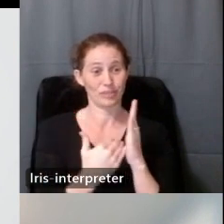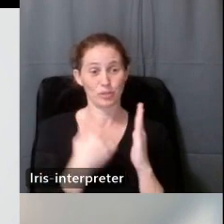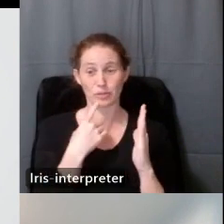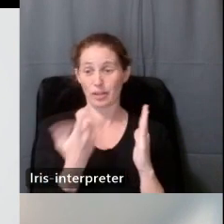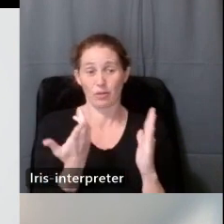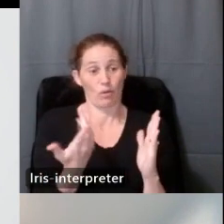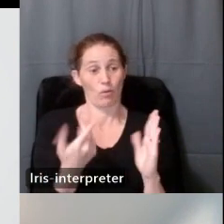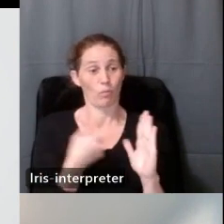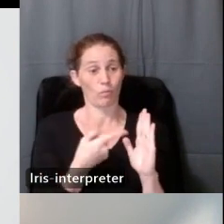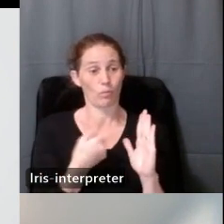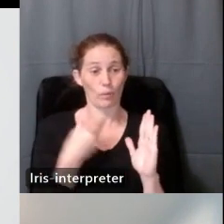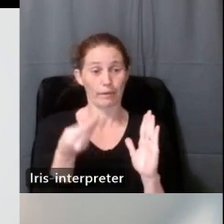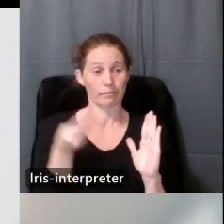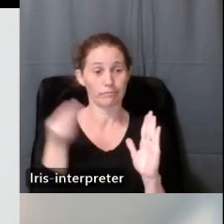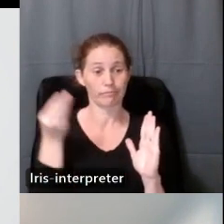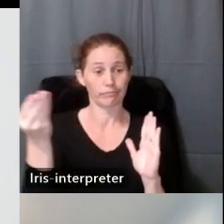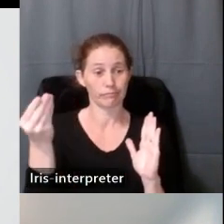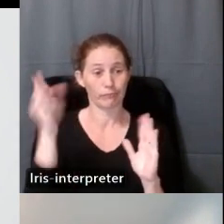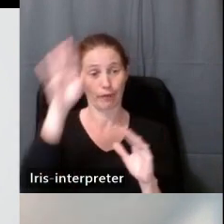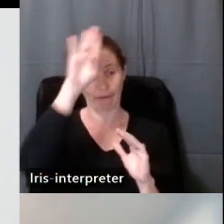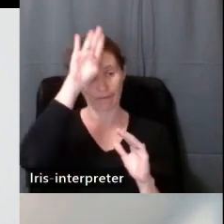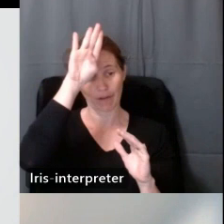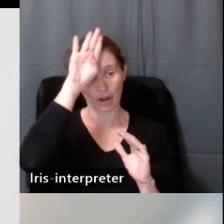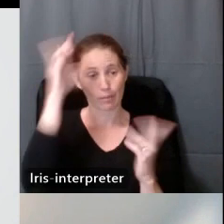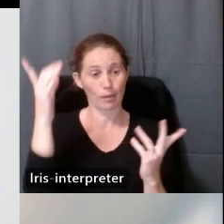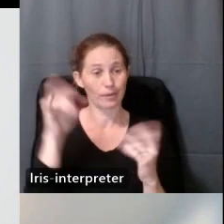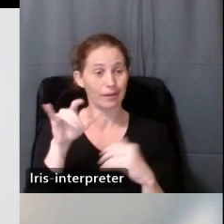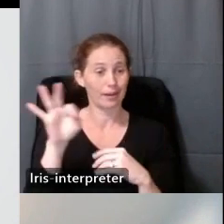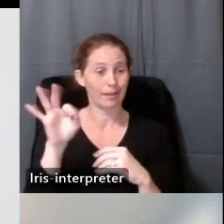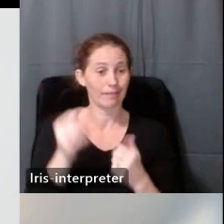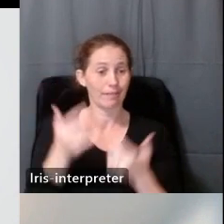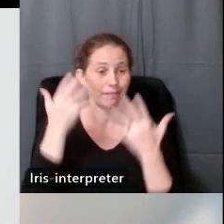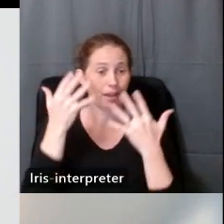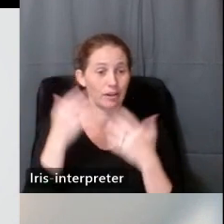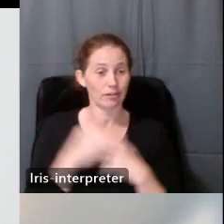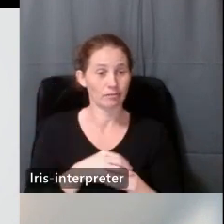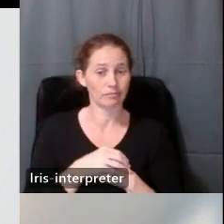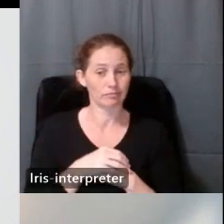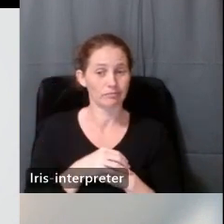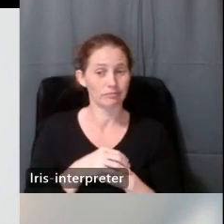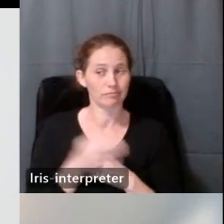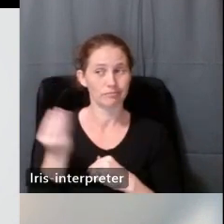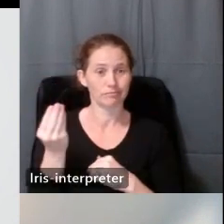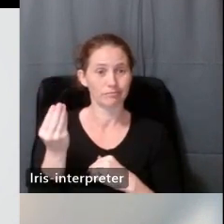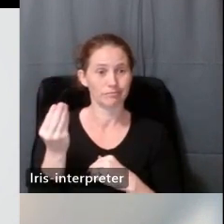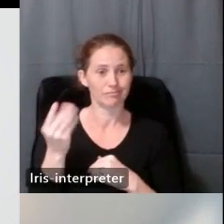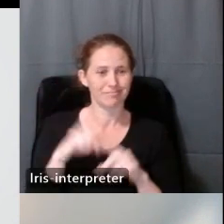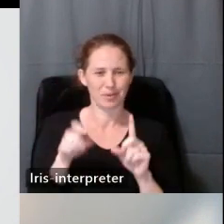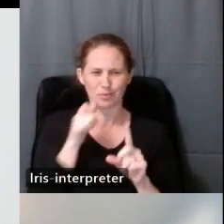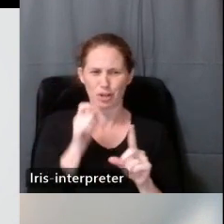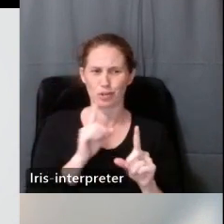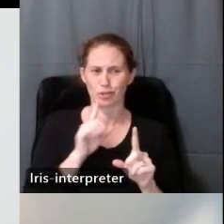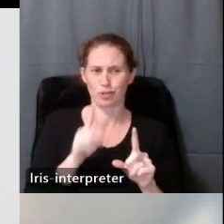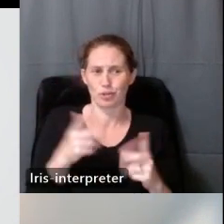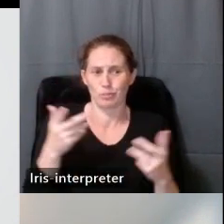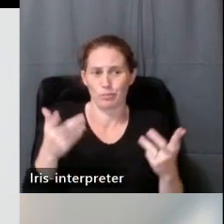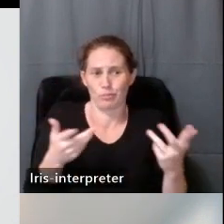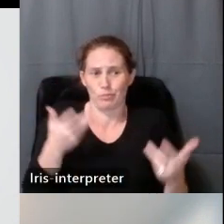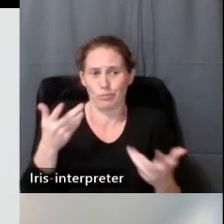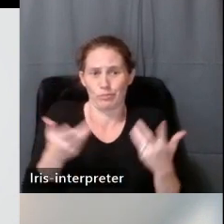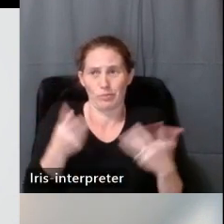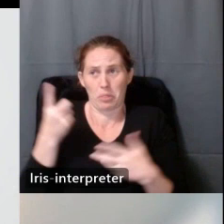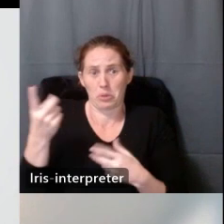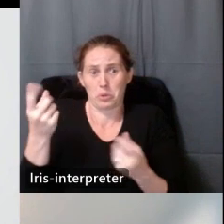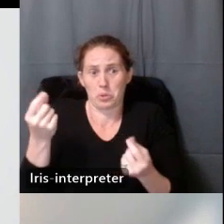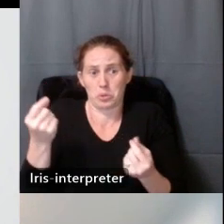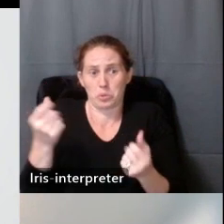well, we're just going to hand that to the fire department in the event of a fire, but we're not really sure what they're going to